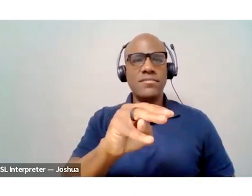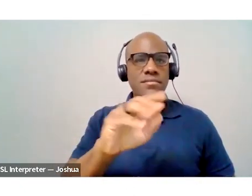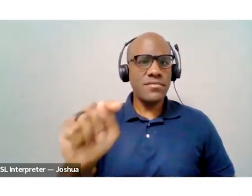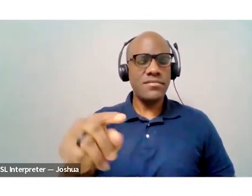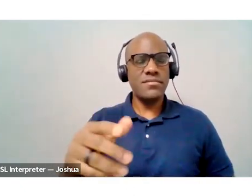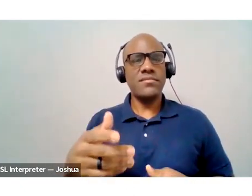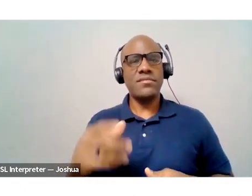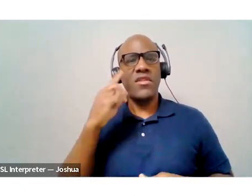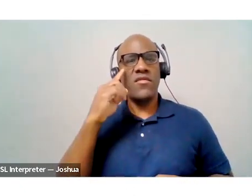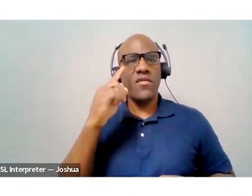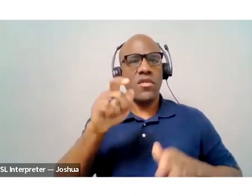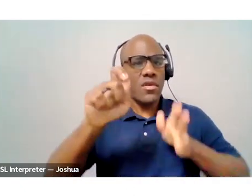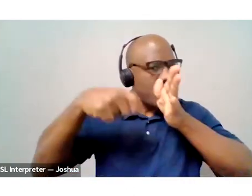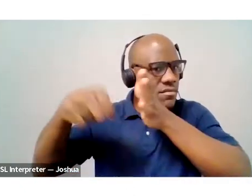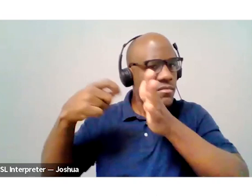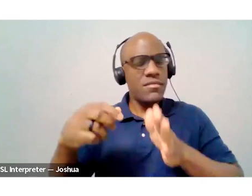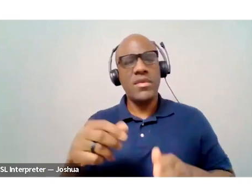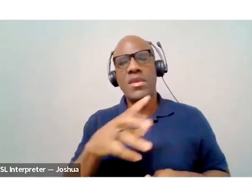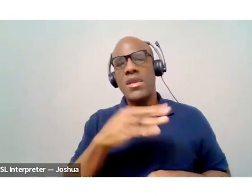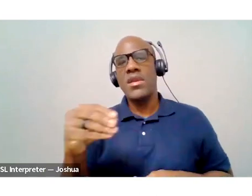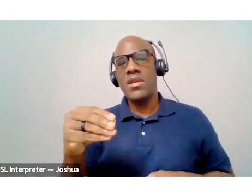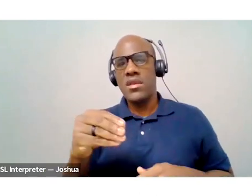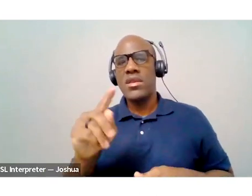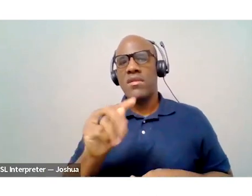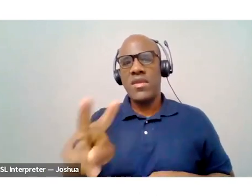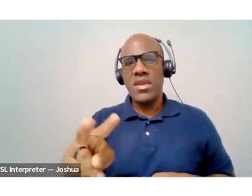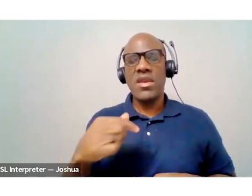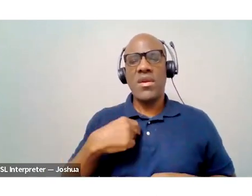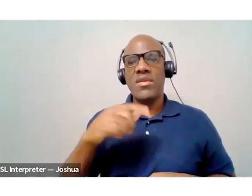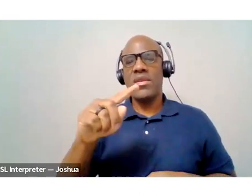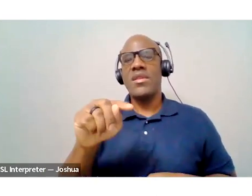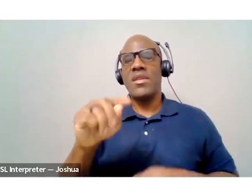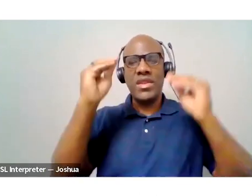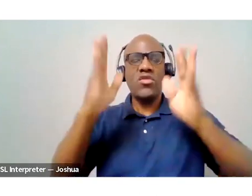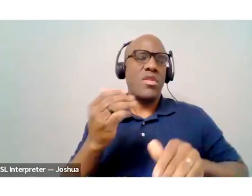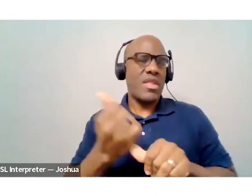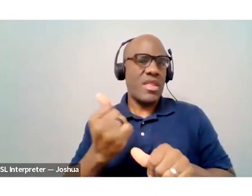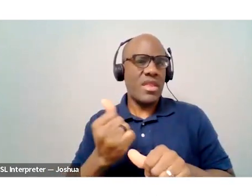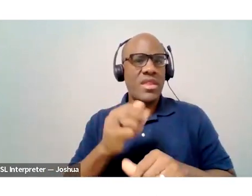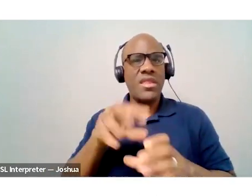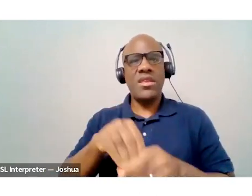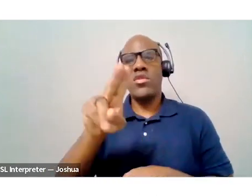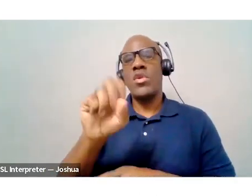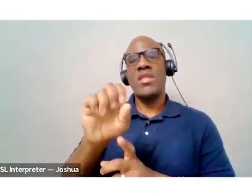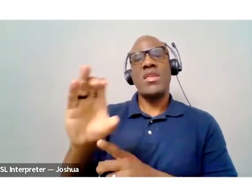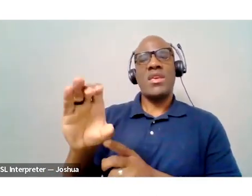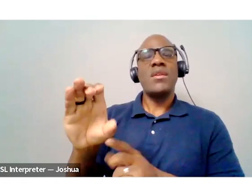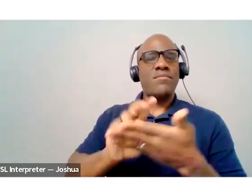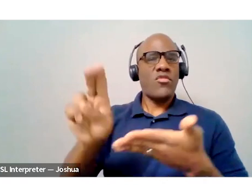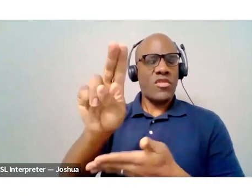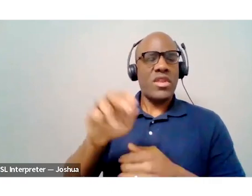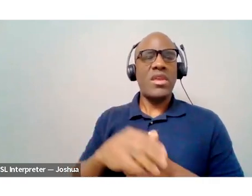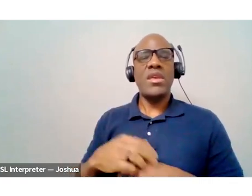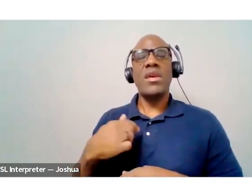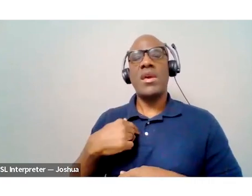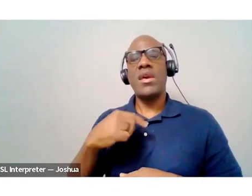I was a TA at USC when I was a PhD student in American Studies and Ethnicity. And I TA'd